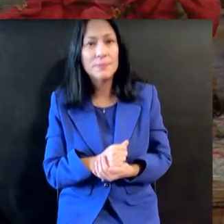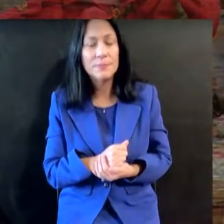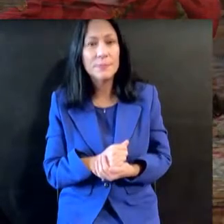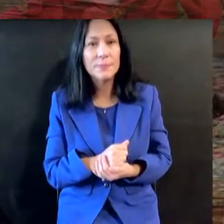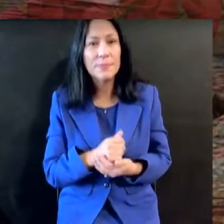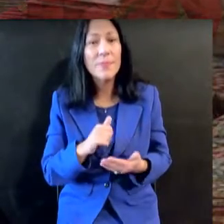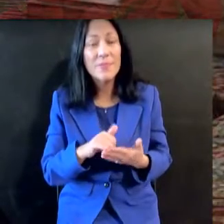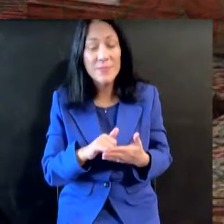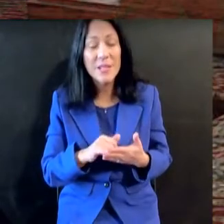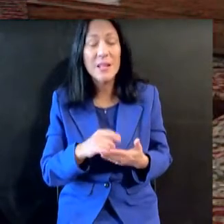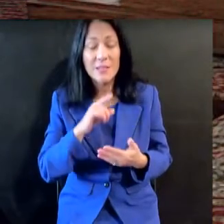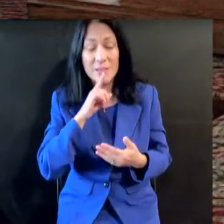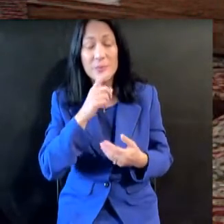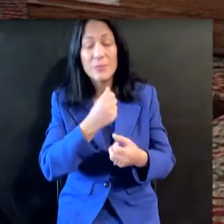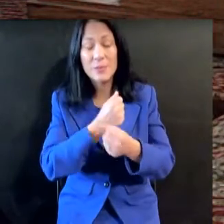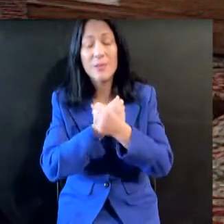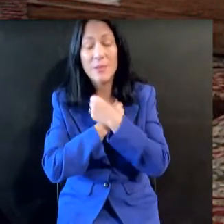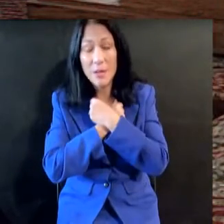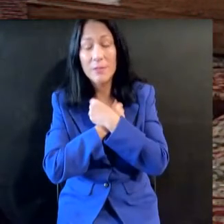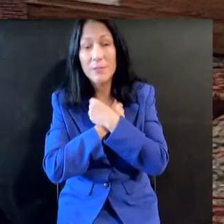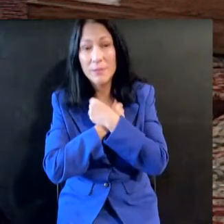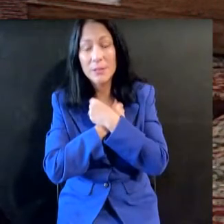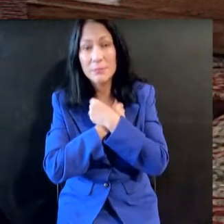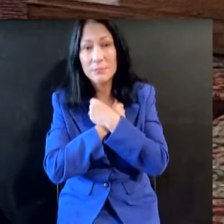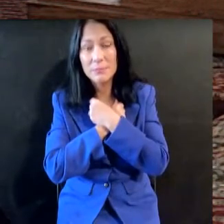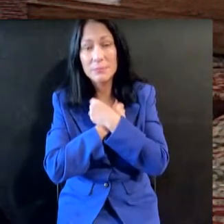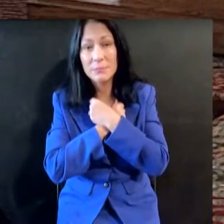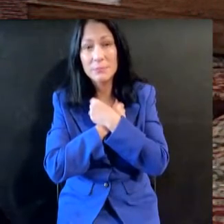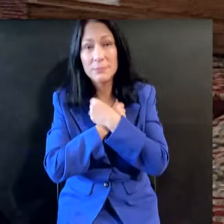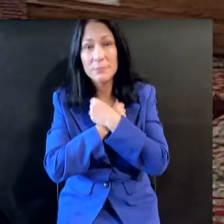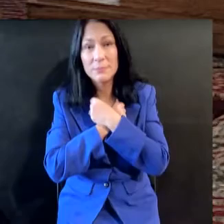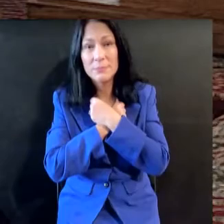That's what love looks like.